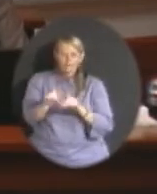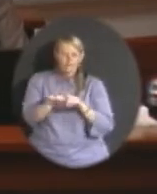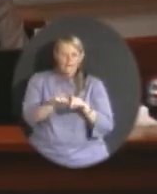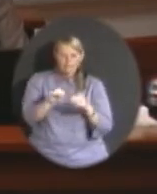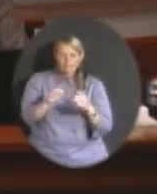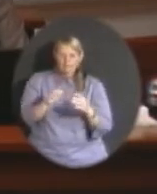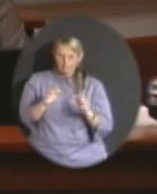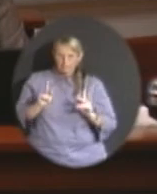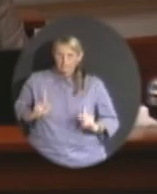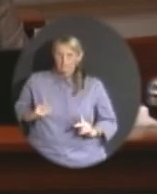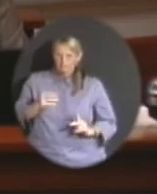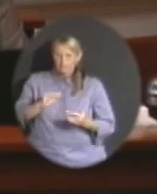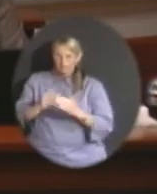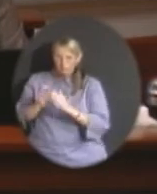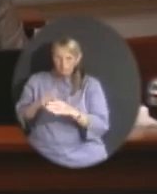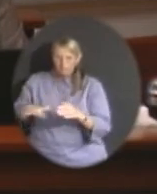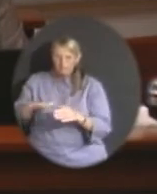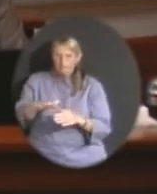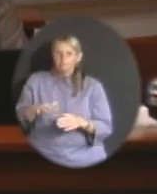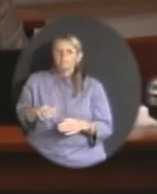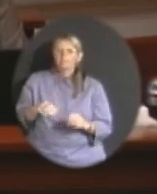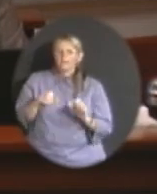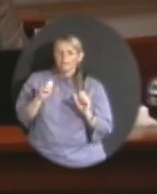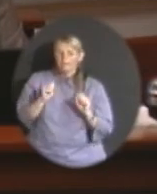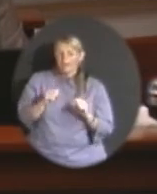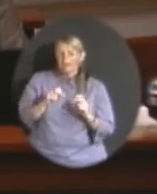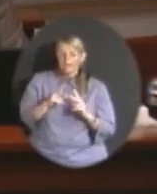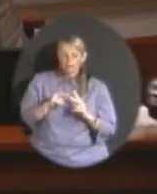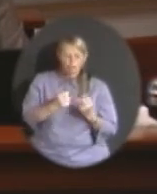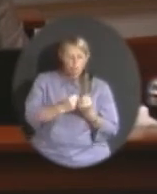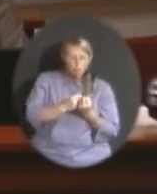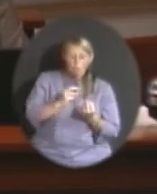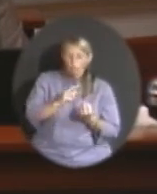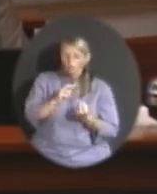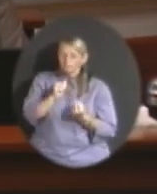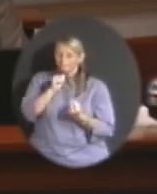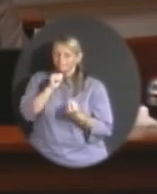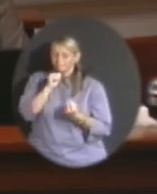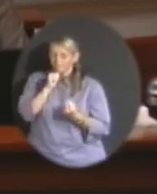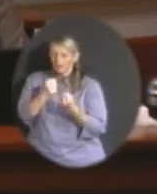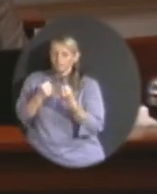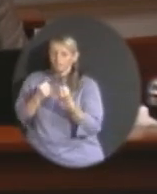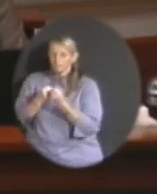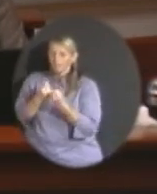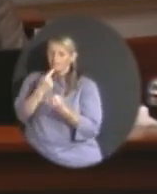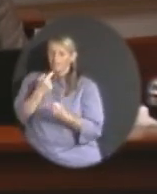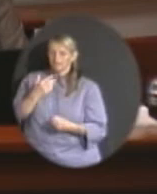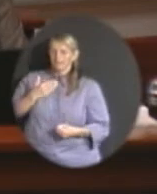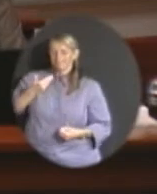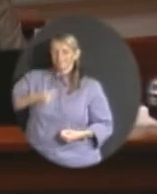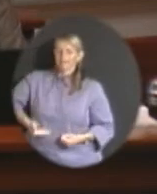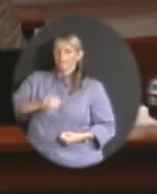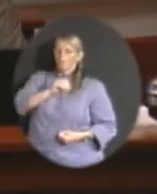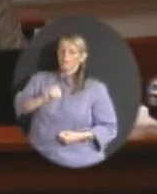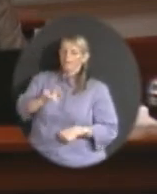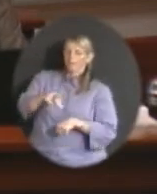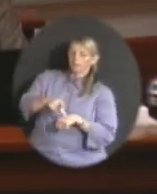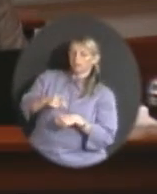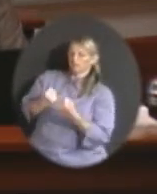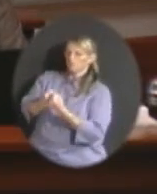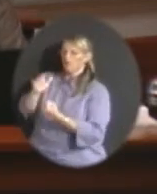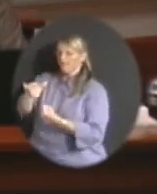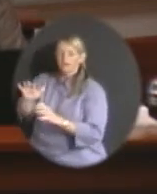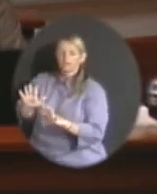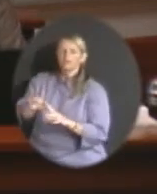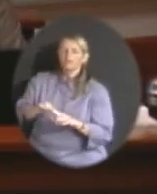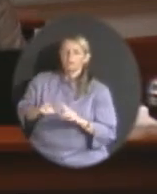choose who they want to and support who they want to. They can just not do it in a capacity that says Olathe principal. And so we made that very clear to them today,